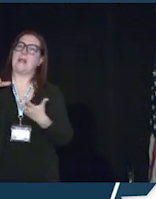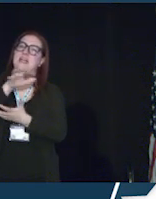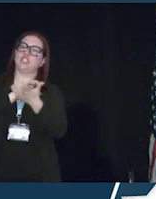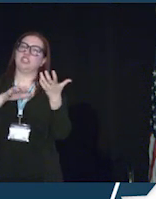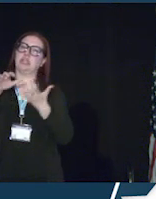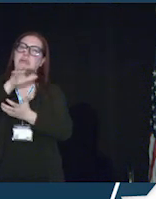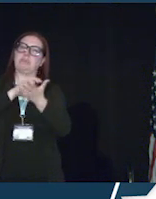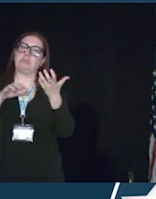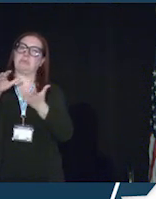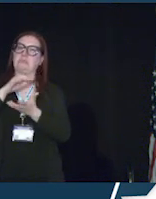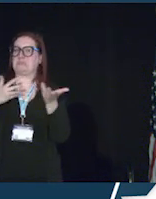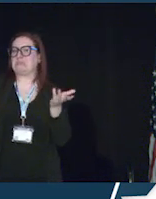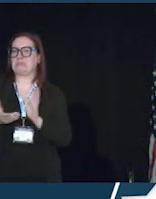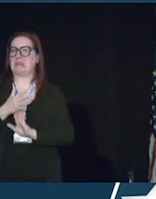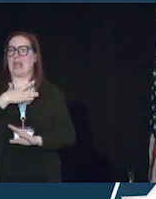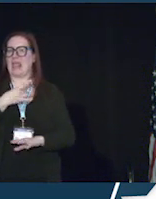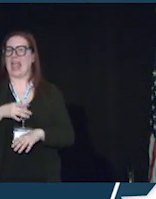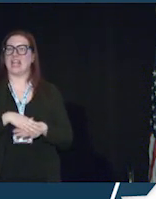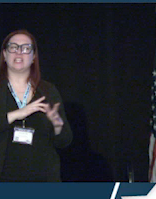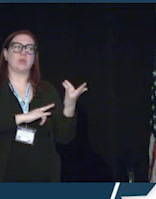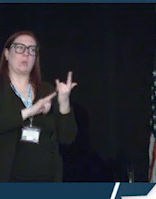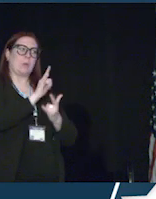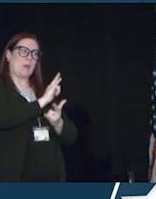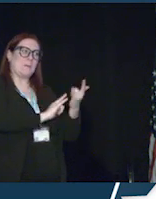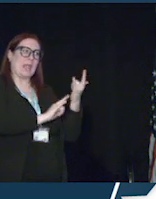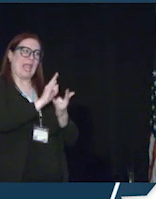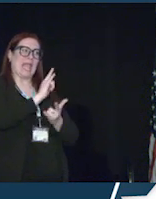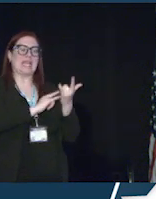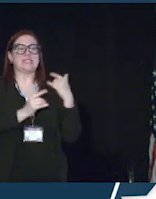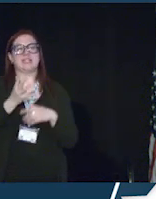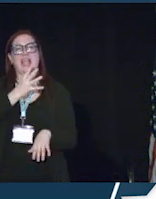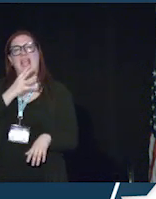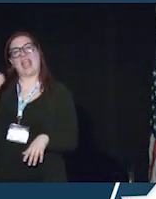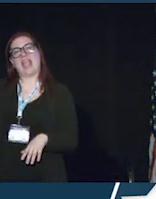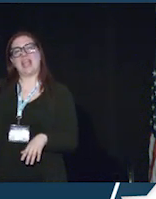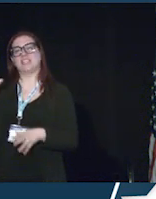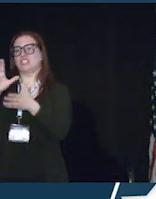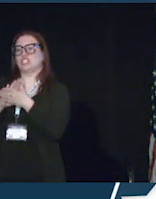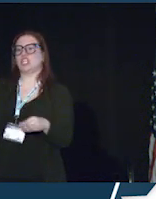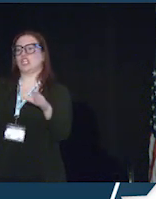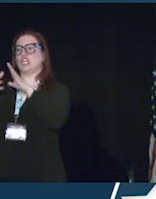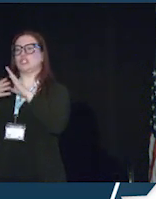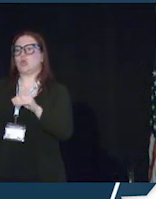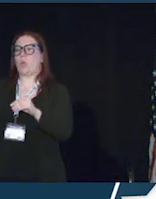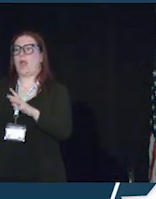of romance and a storyline.